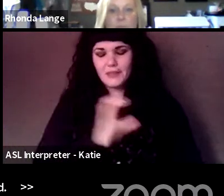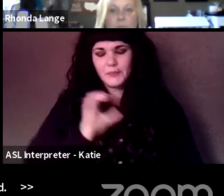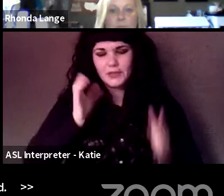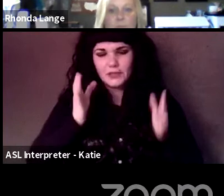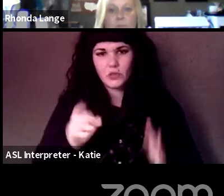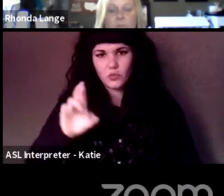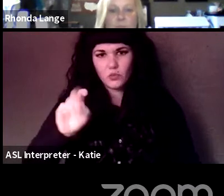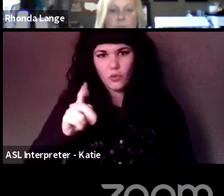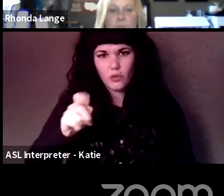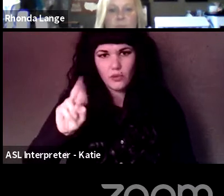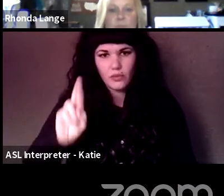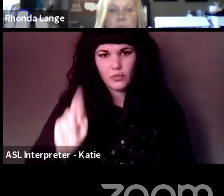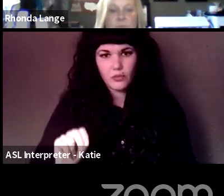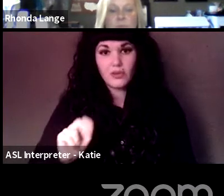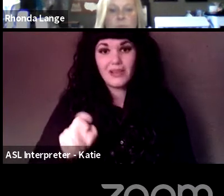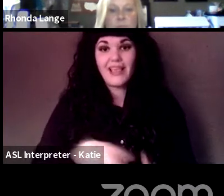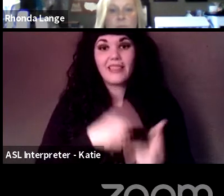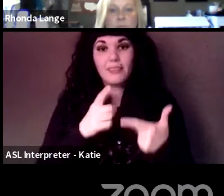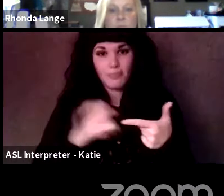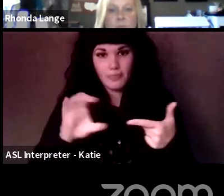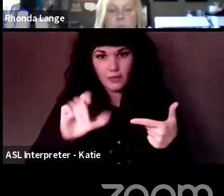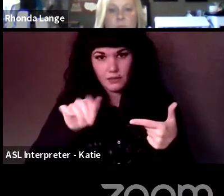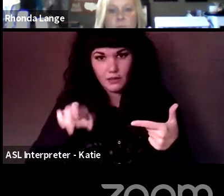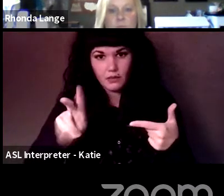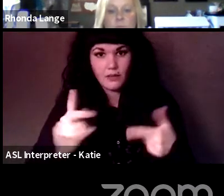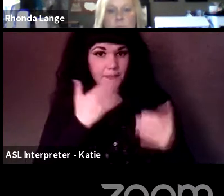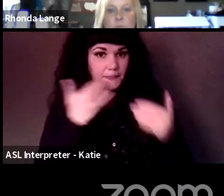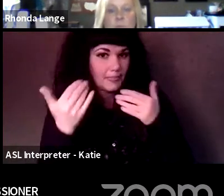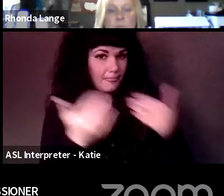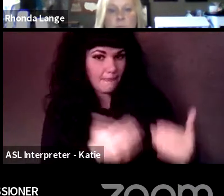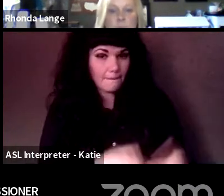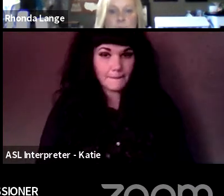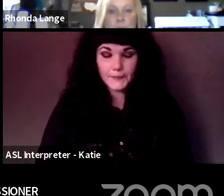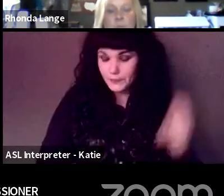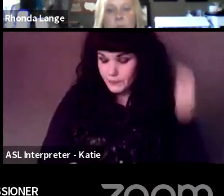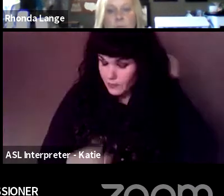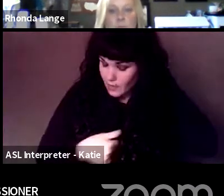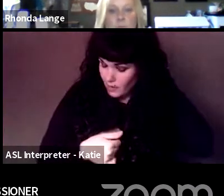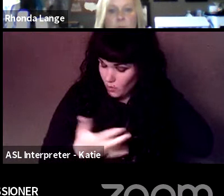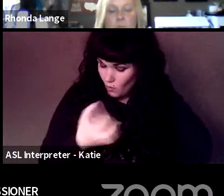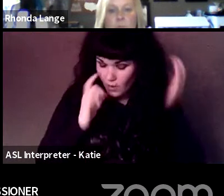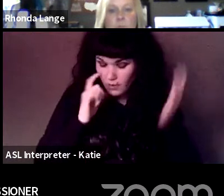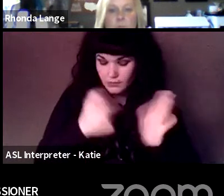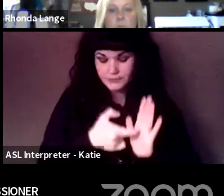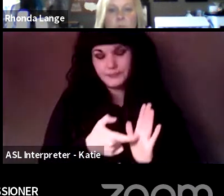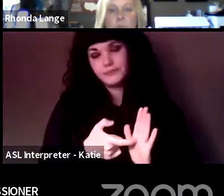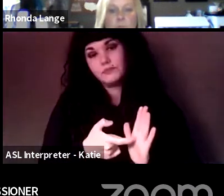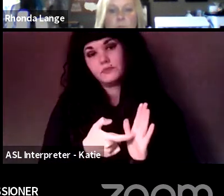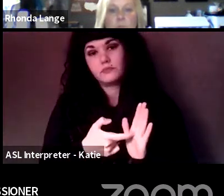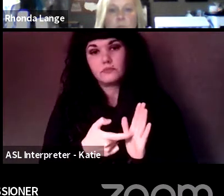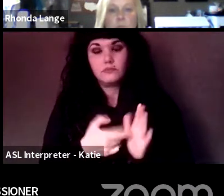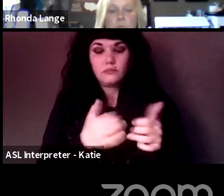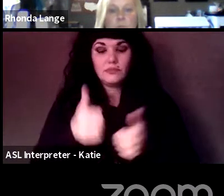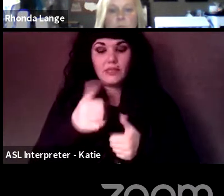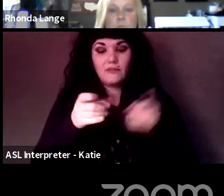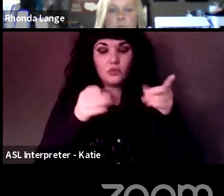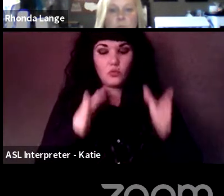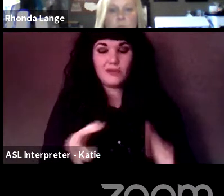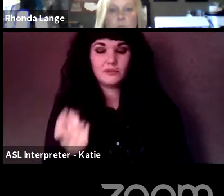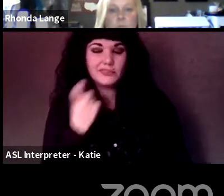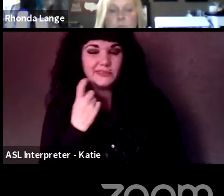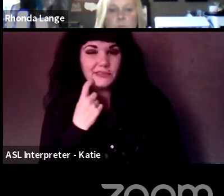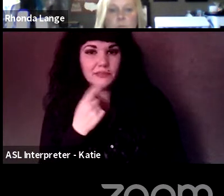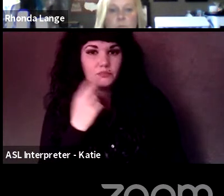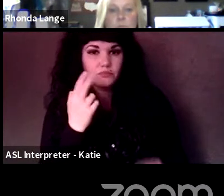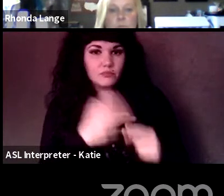Commissioner Clark. Thanks, Commissioner Kellum. I just wanted to acknowledge that I think what Executive Director Hammersmith just said about the